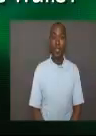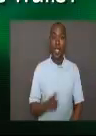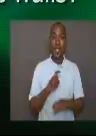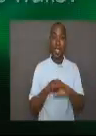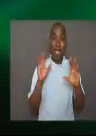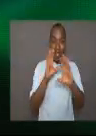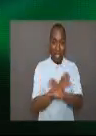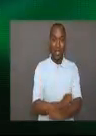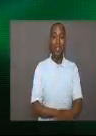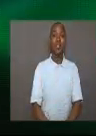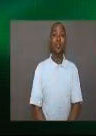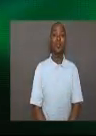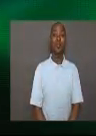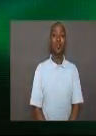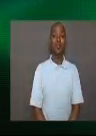Time's up.